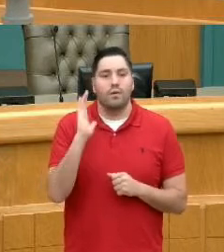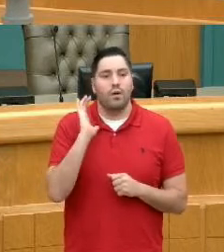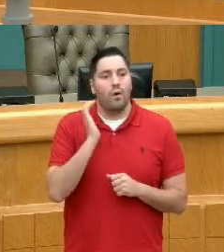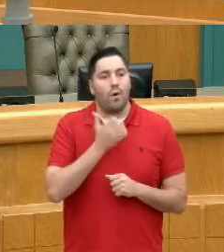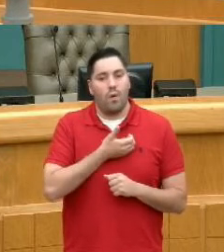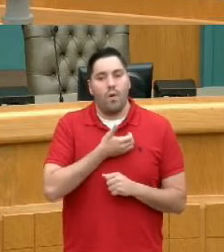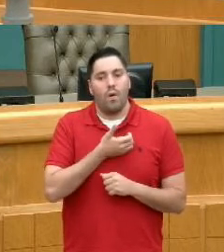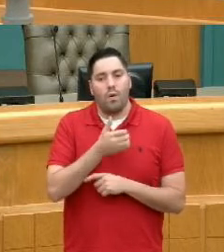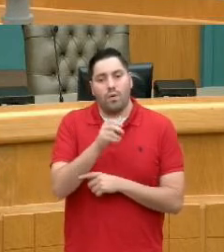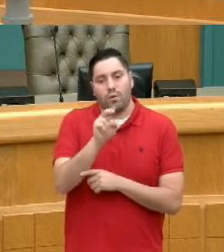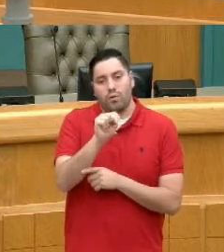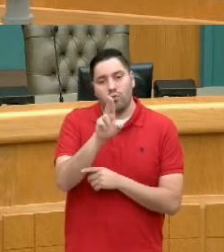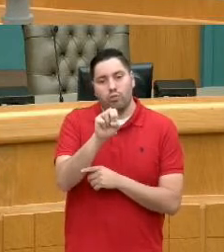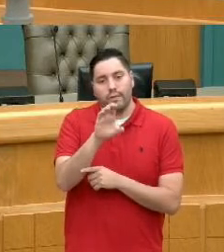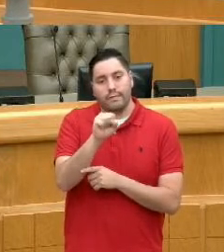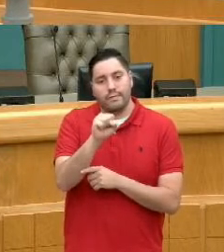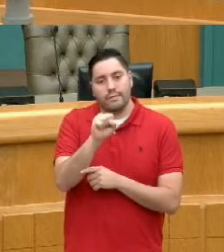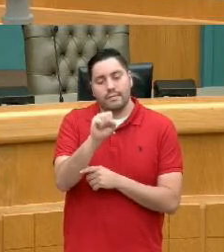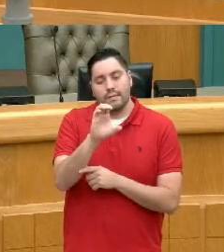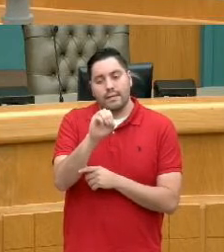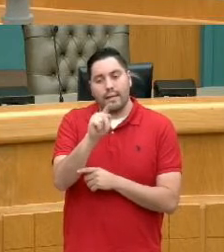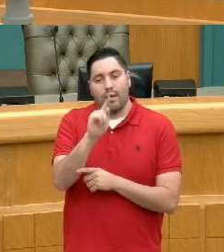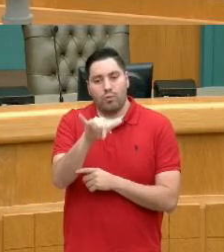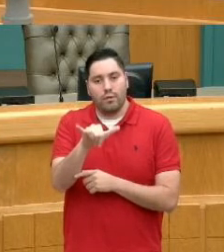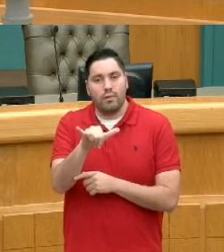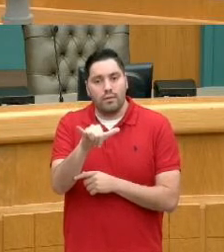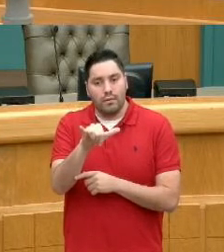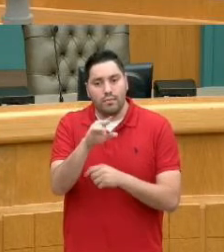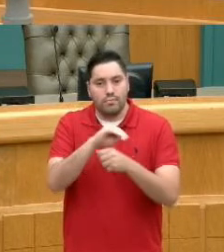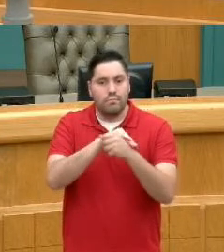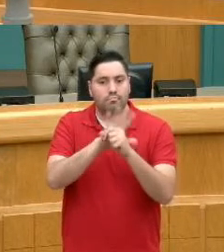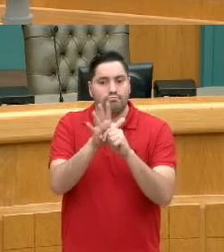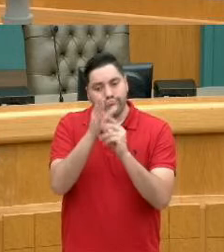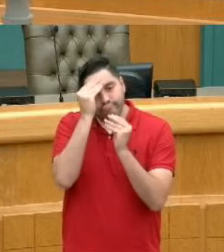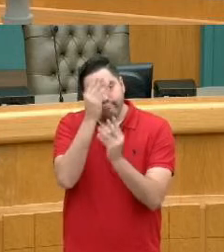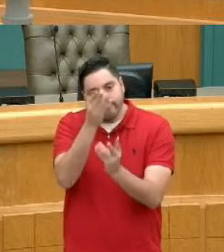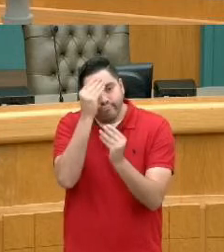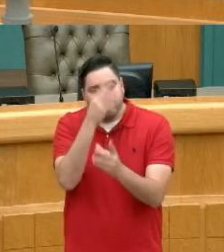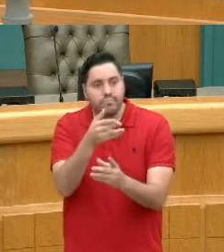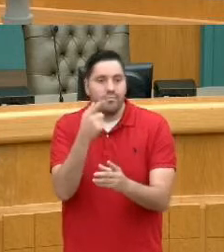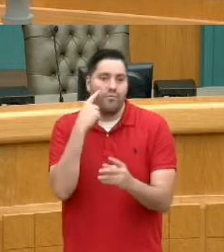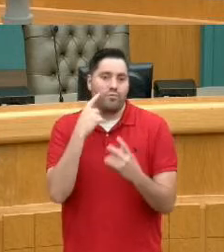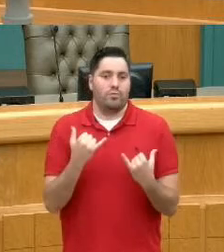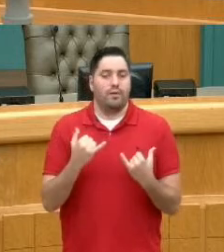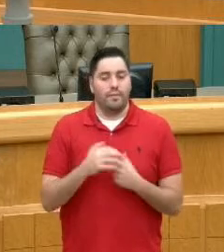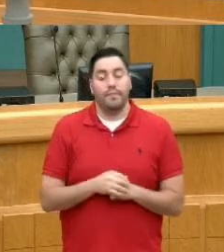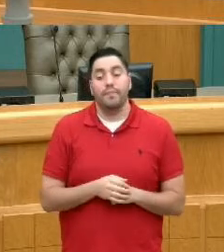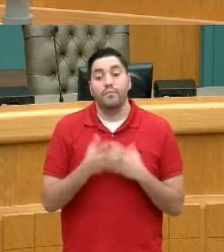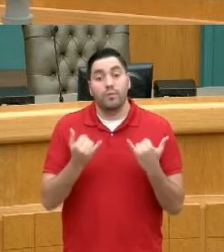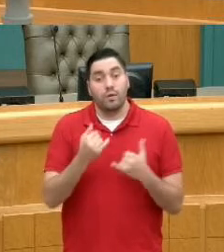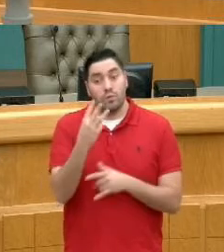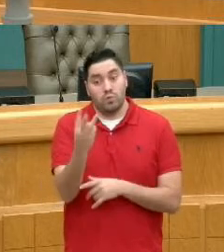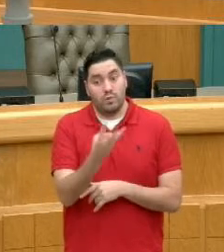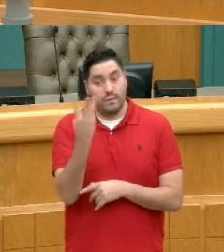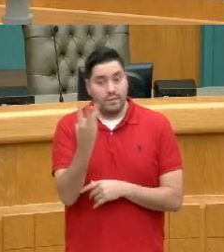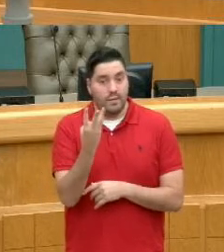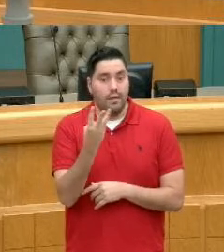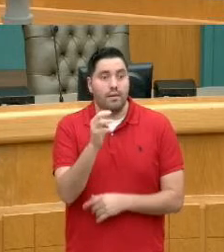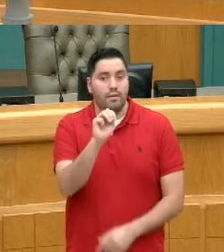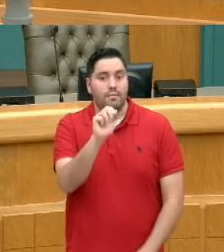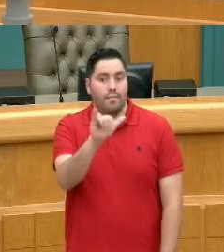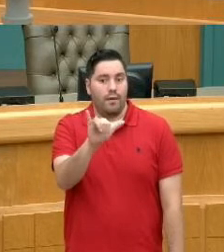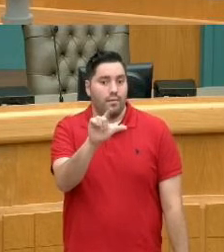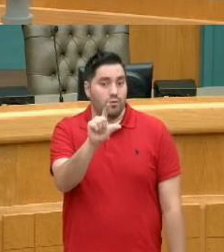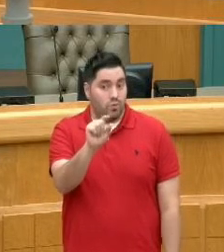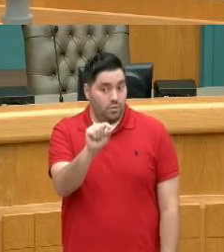Christi, Nueces County COVID-19 press briefing for today. And today is Wednesday, the 20th, right,